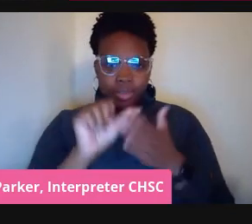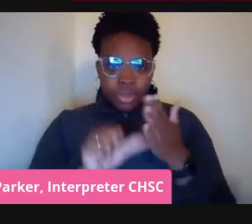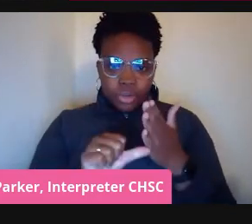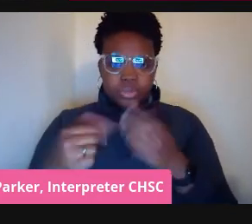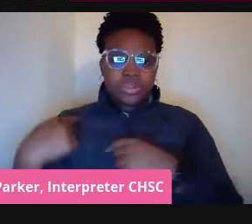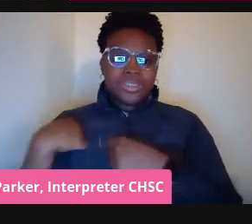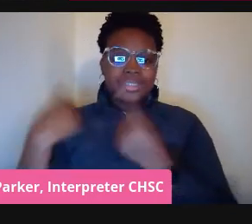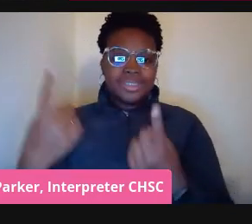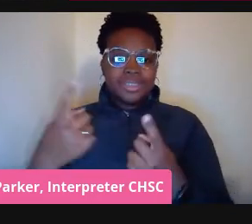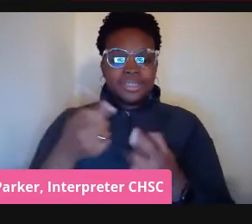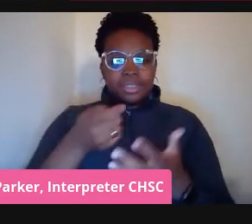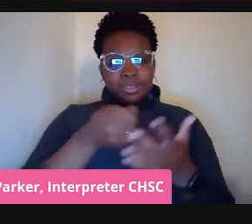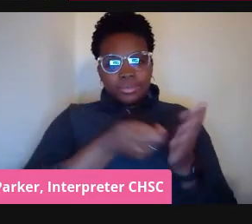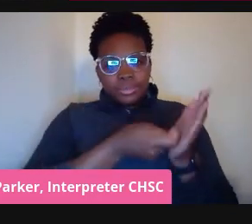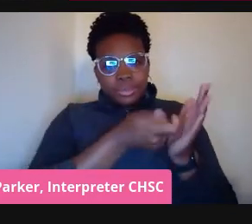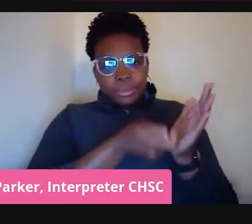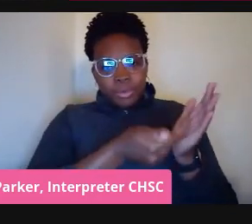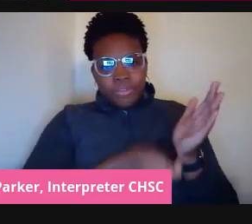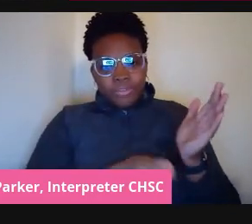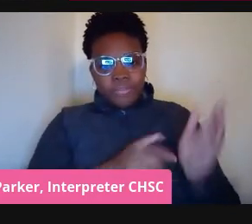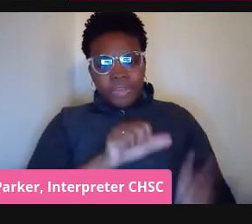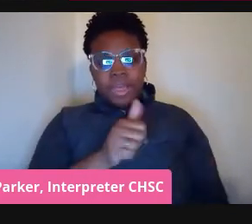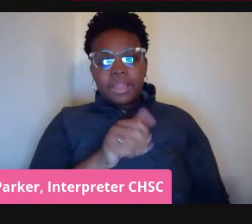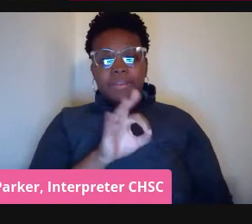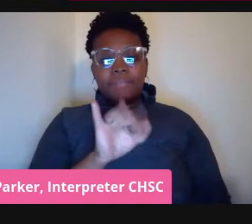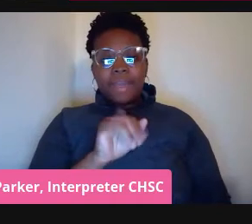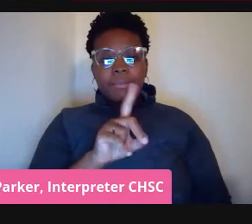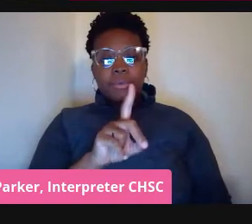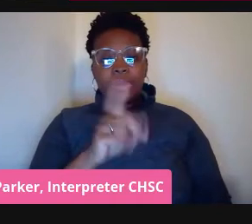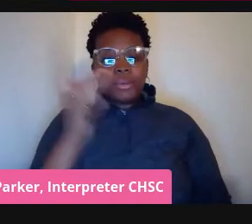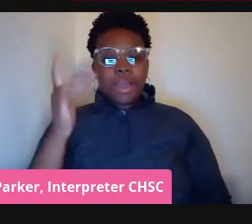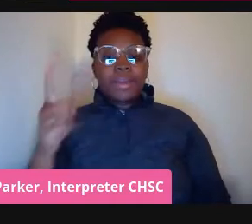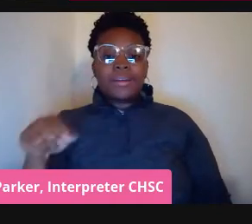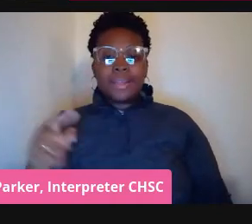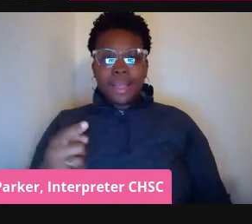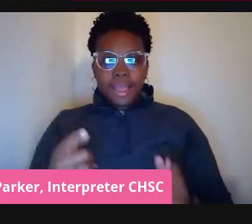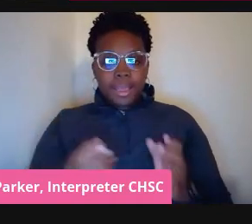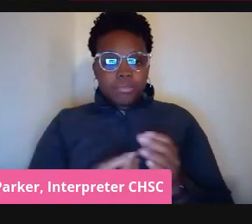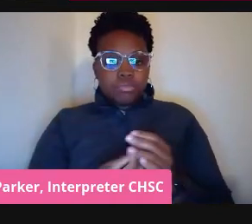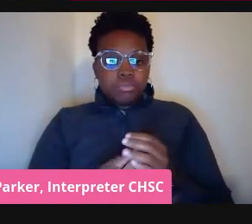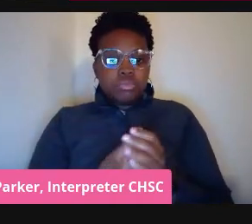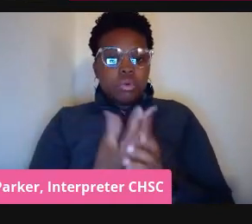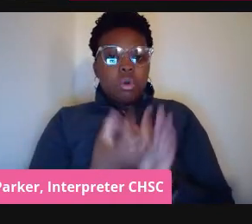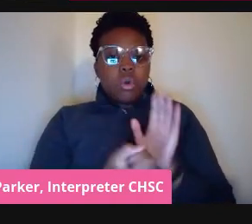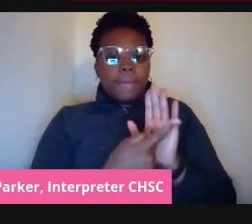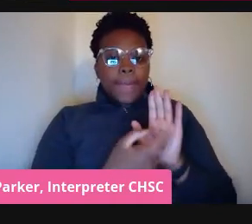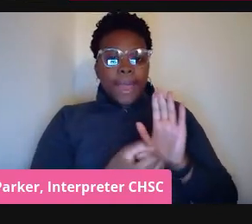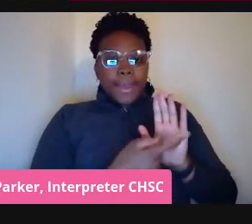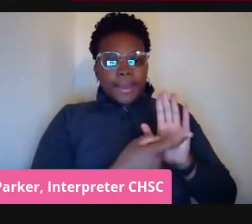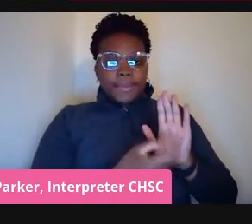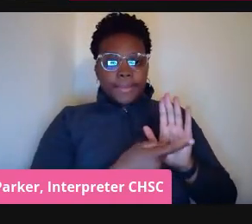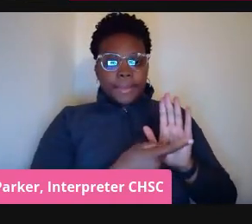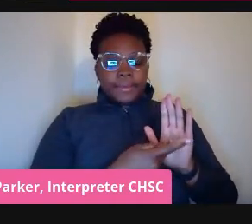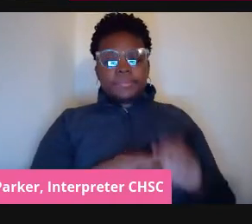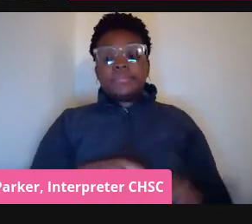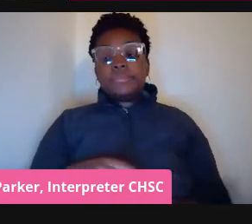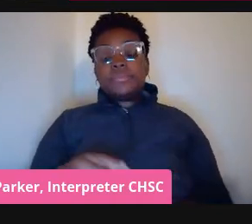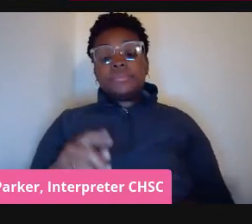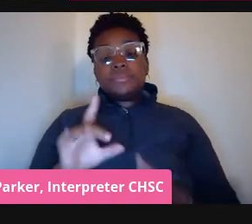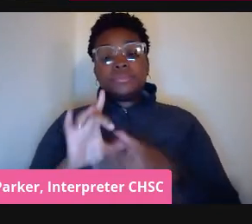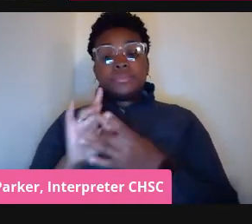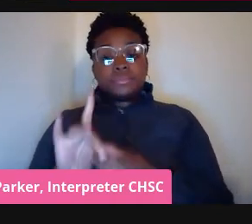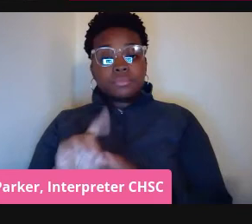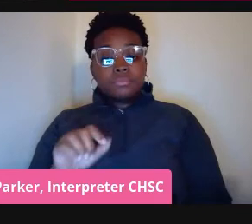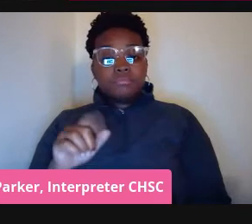to remove other fibroids because they do come back. Mm-hmm. But as far as infertility, there are other